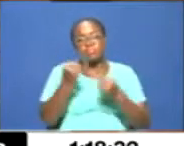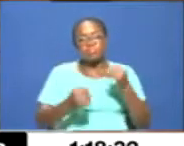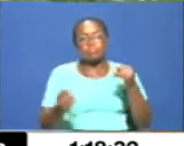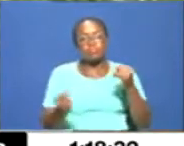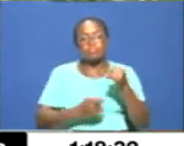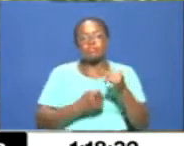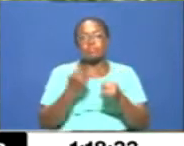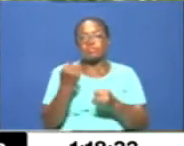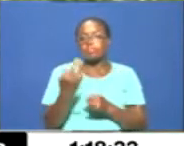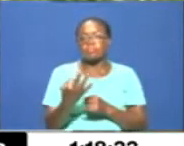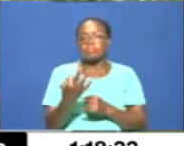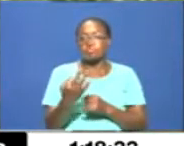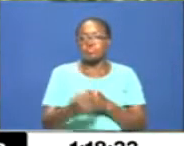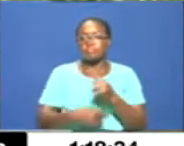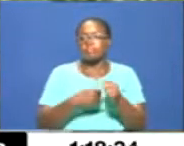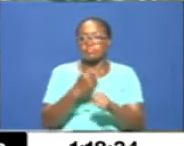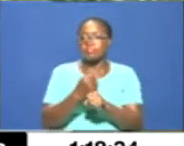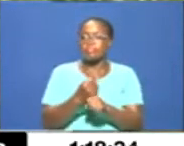year.